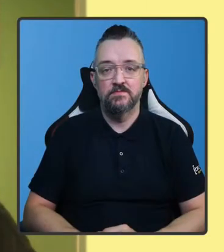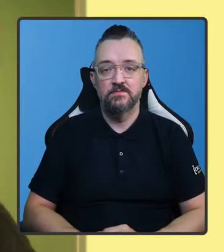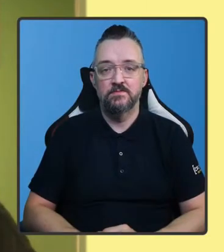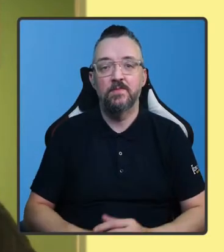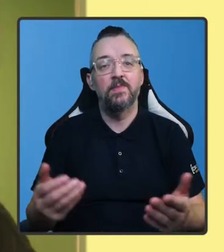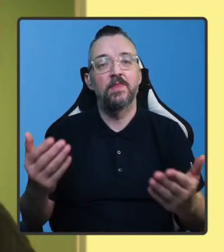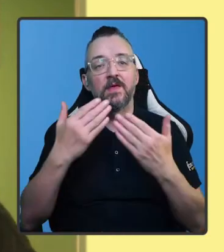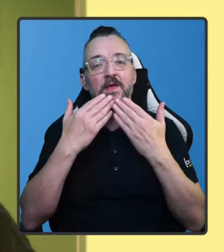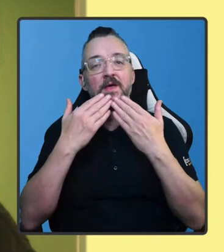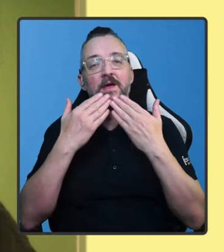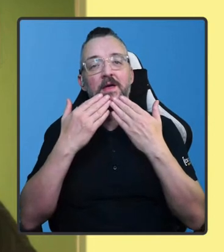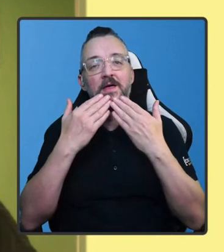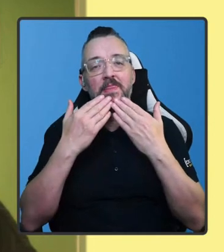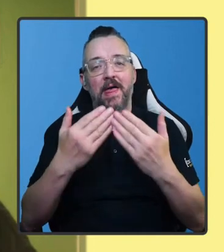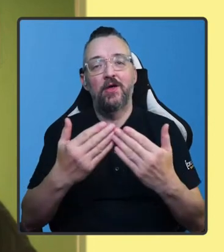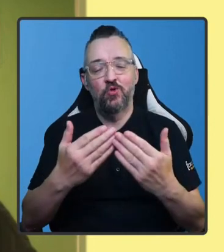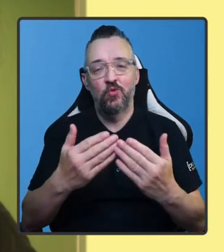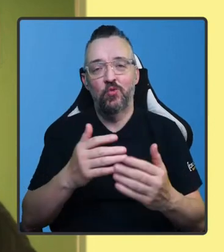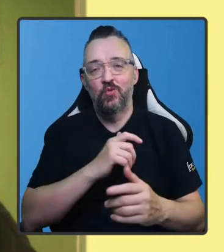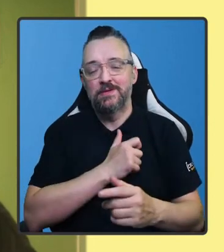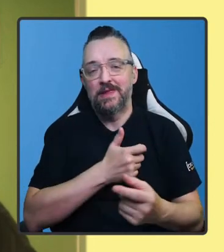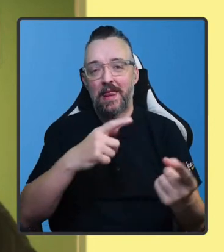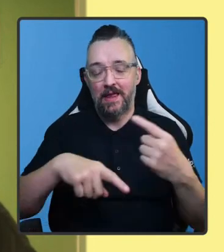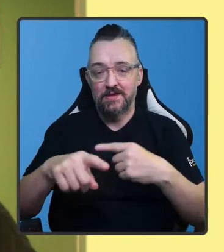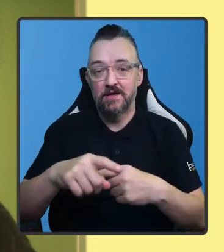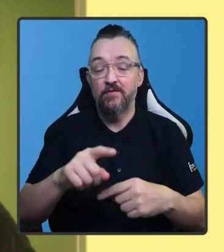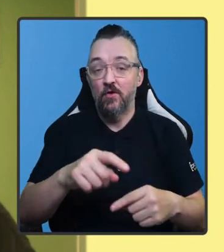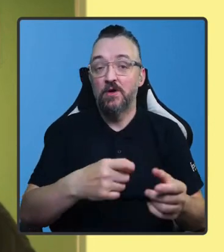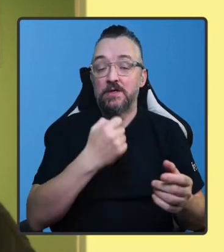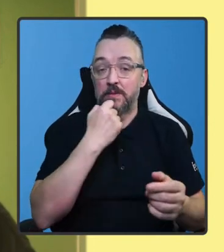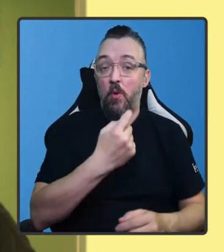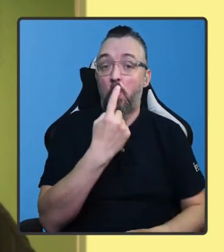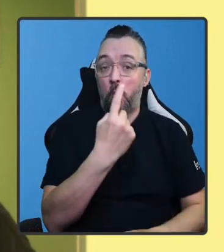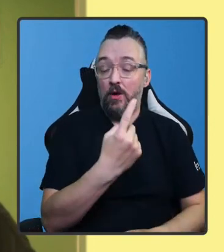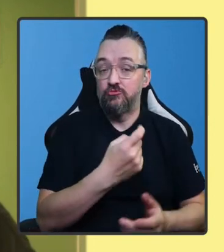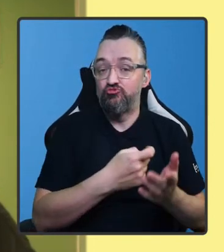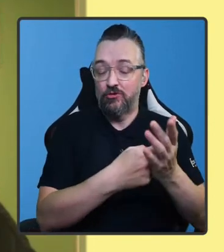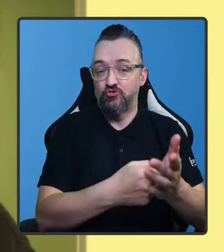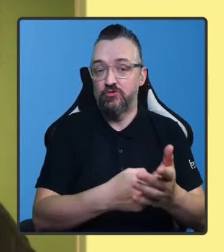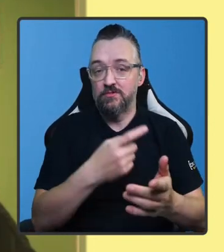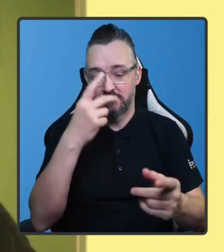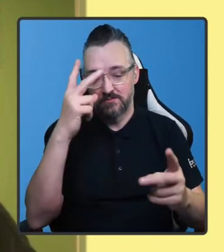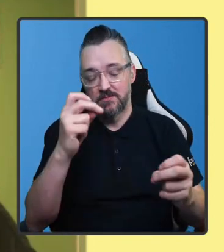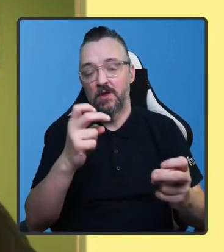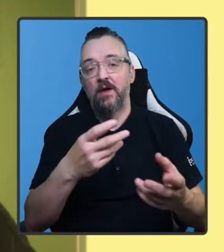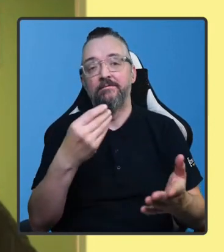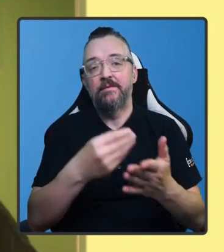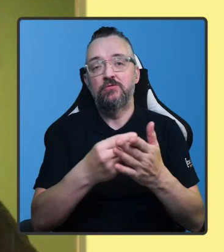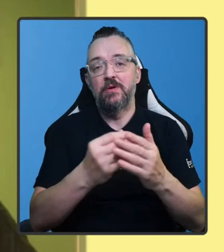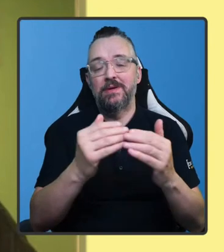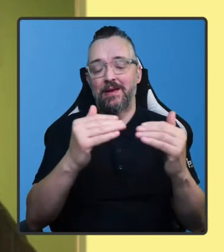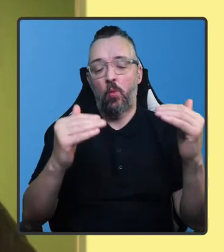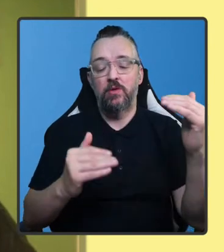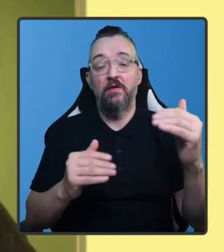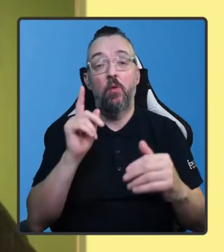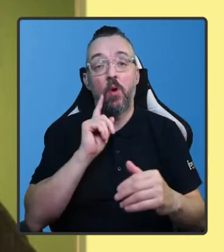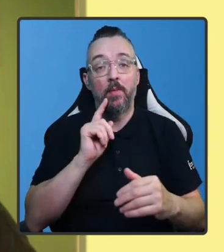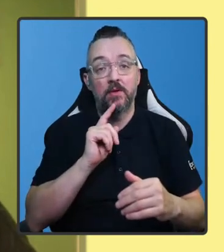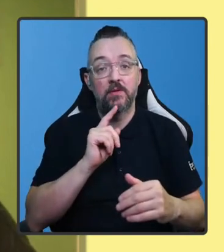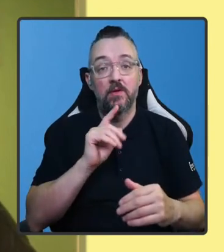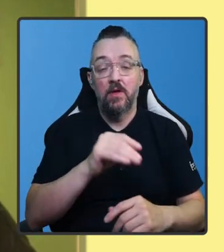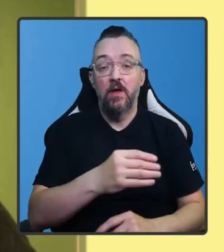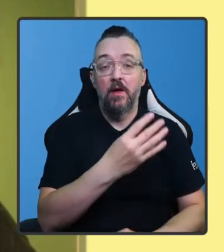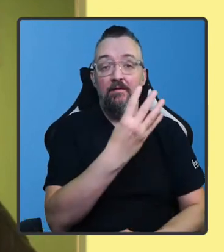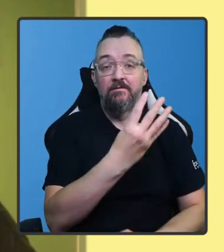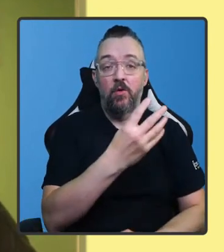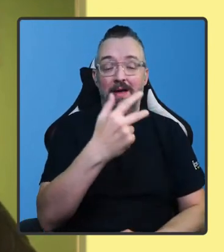Thank you very much, delegates. And for resolution one, which was entitled Financial Equality for Women, with